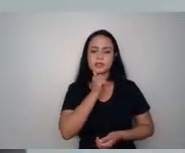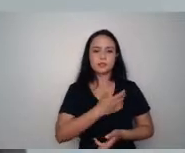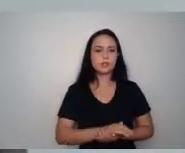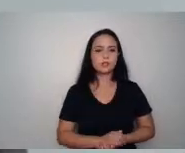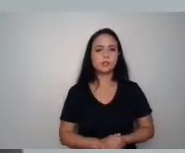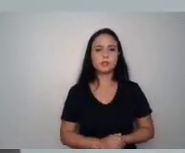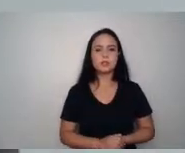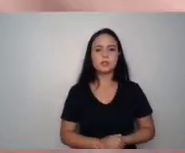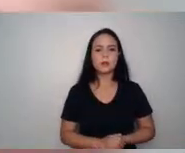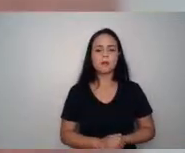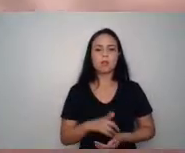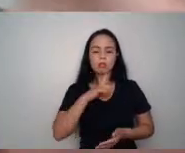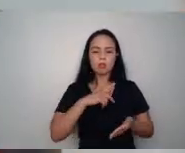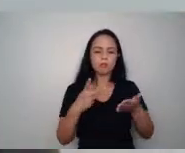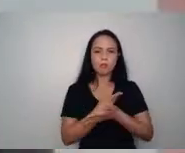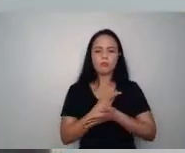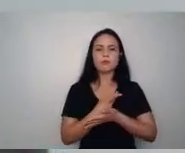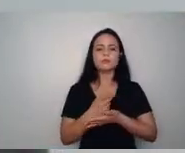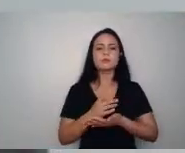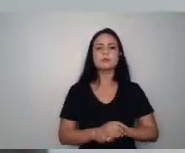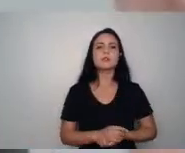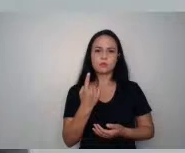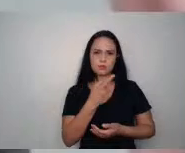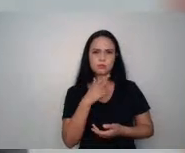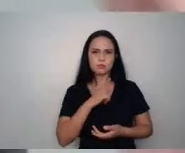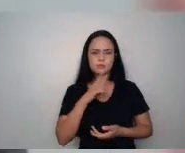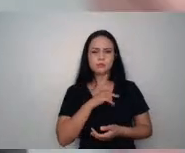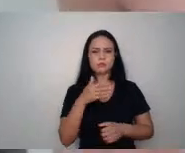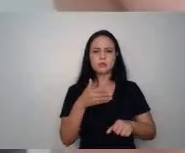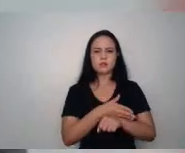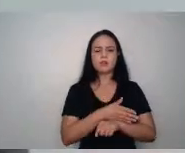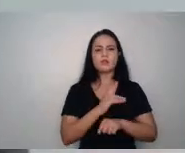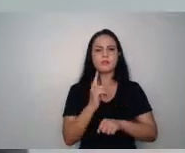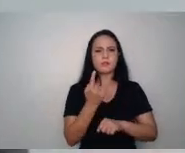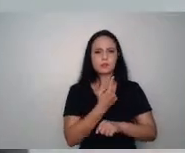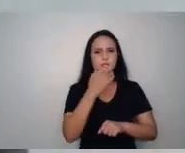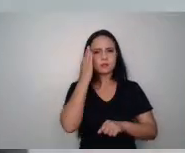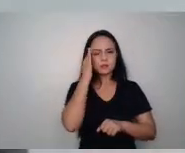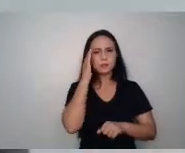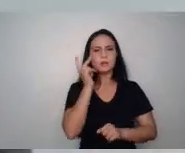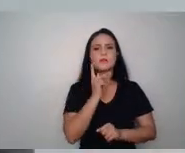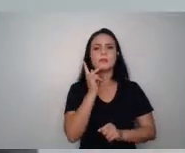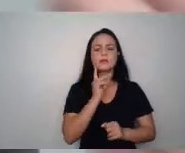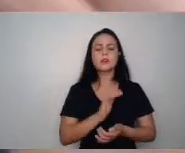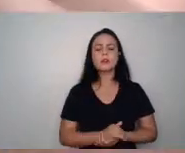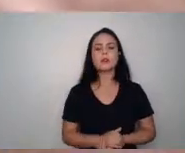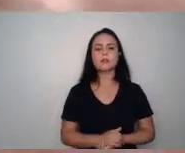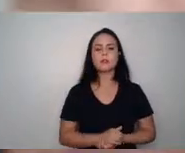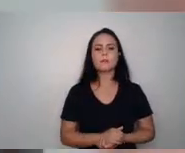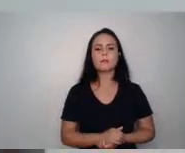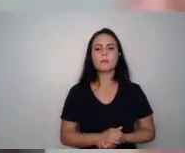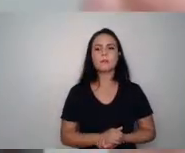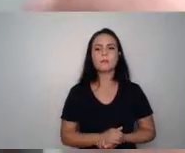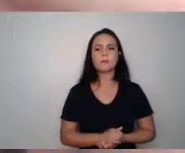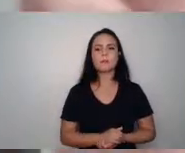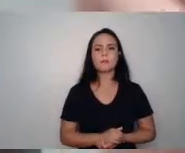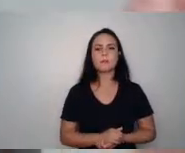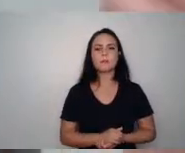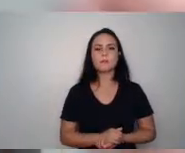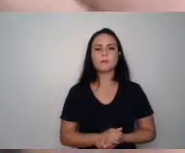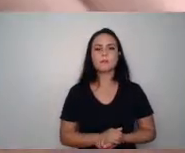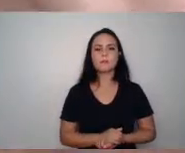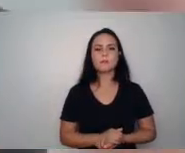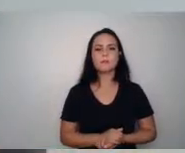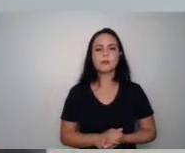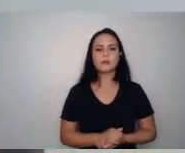So men and women are equal in rights and obligations. You probably know what I'm going to talk